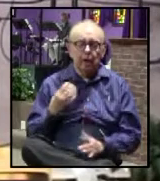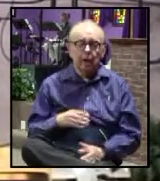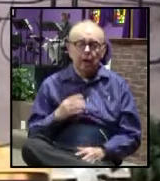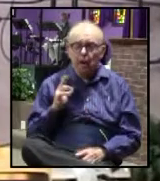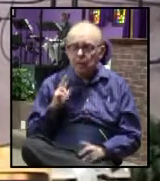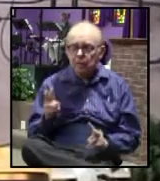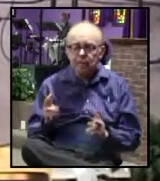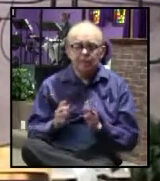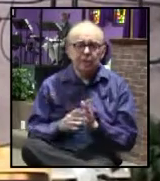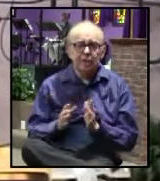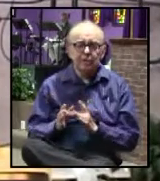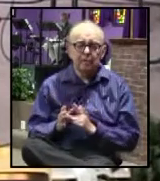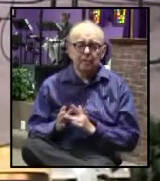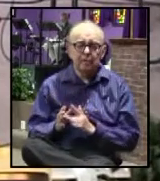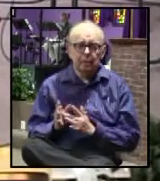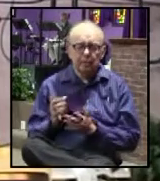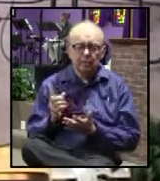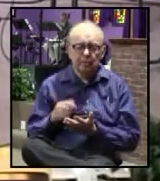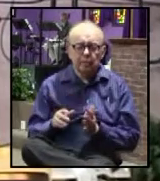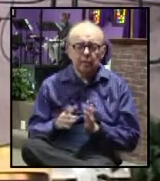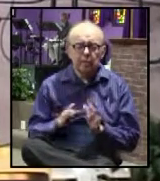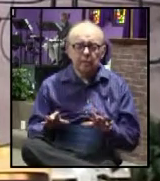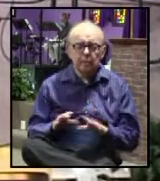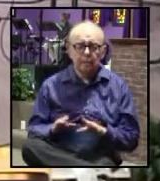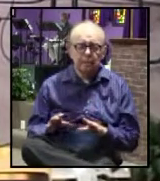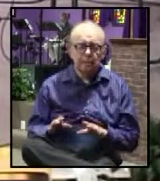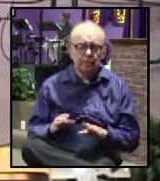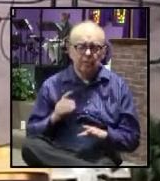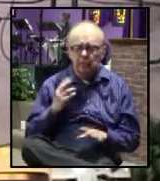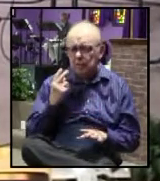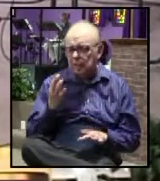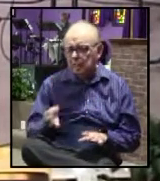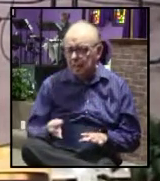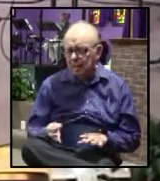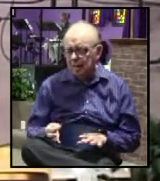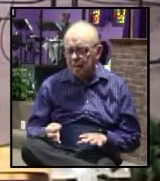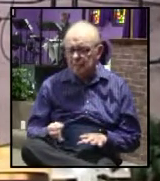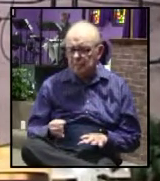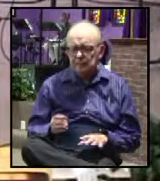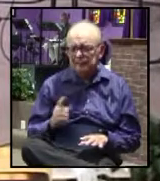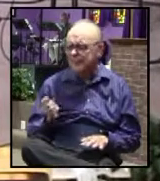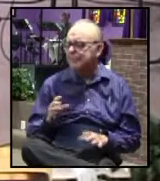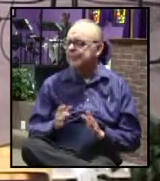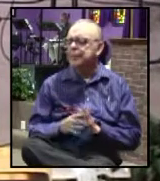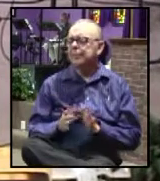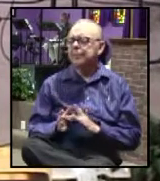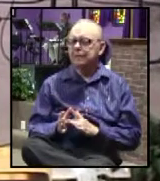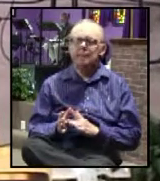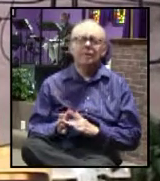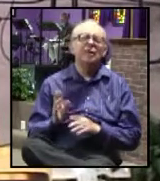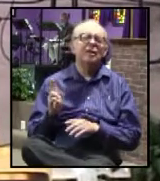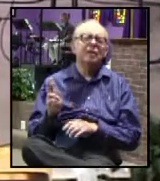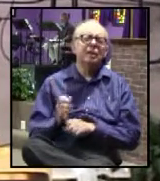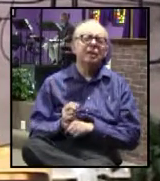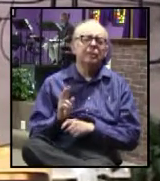wonder of what he's done. But then eventually you're like, it's Jesus. I'm used to